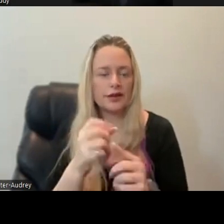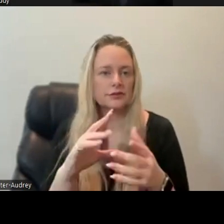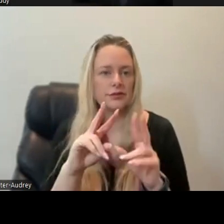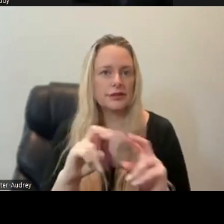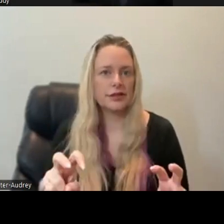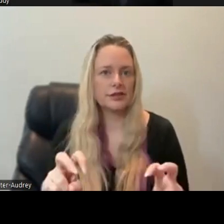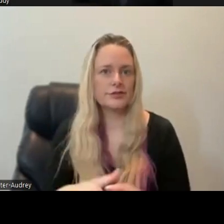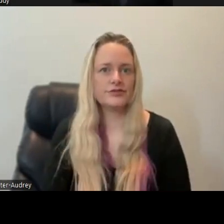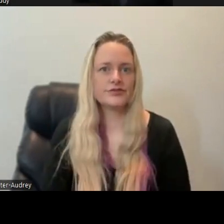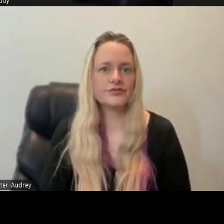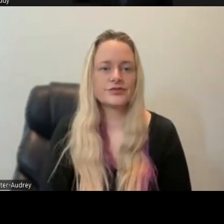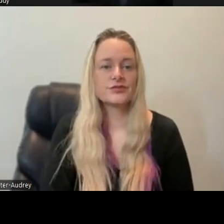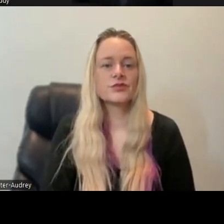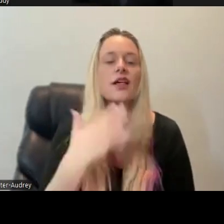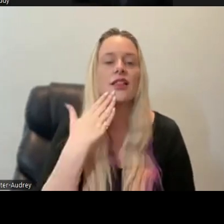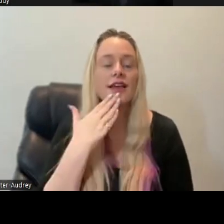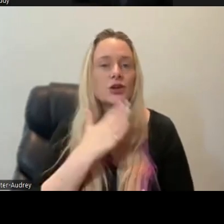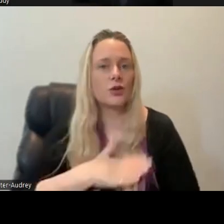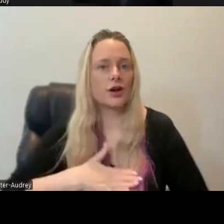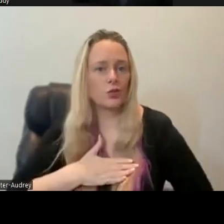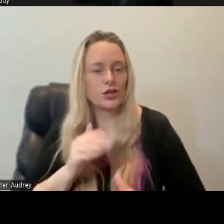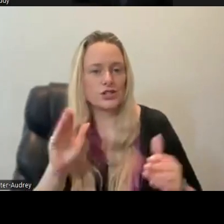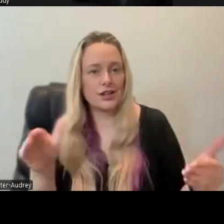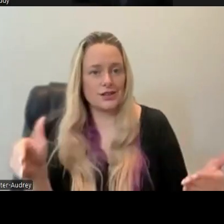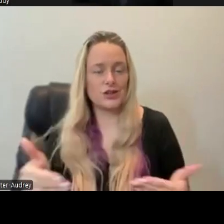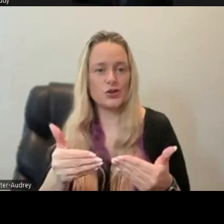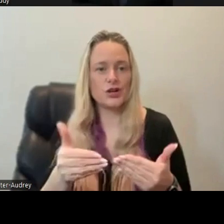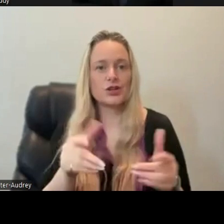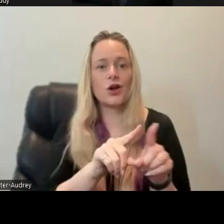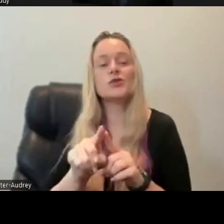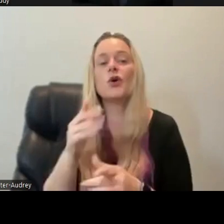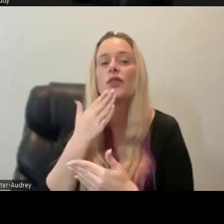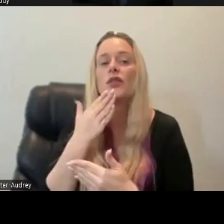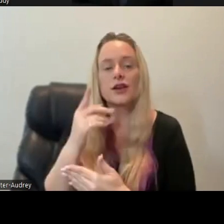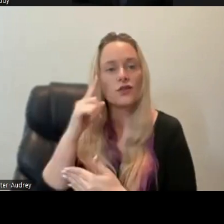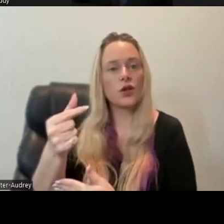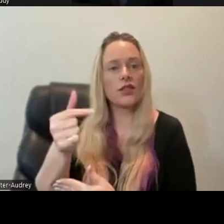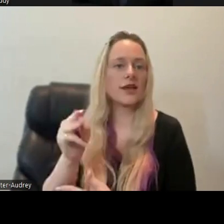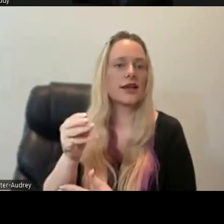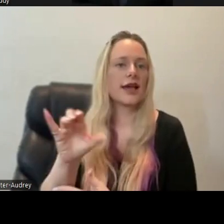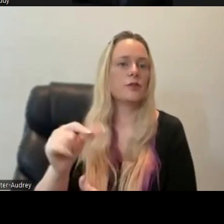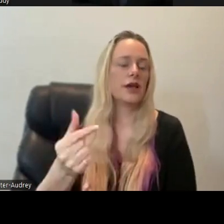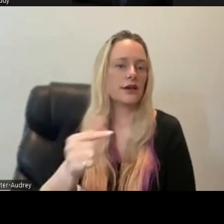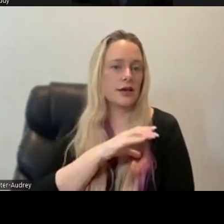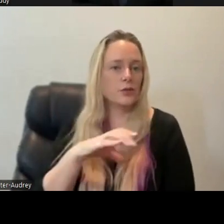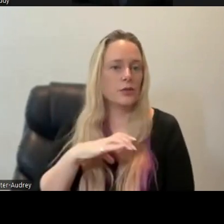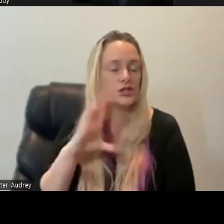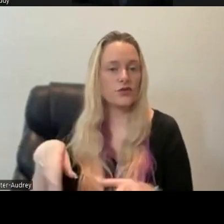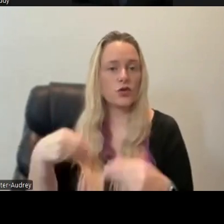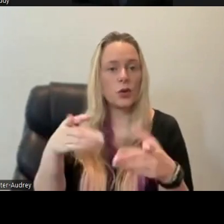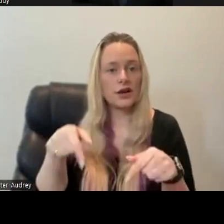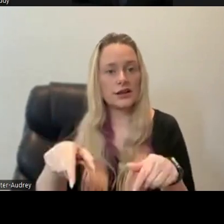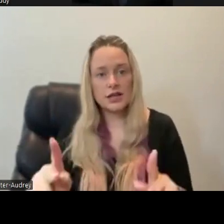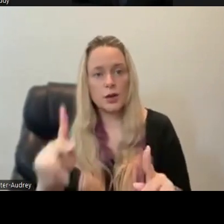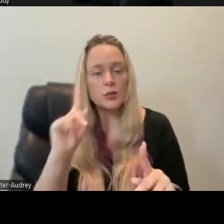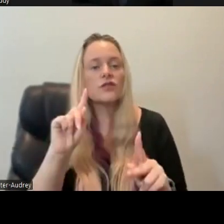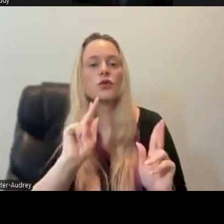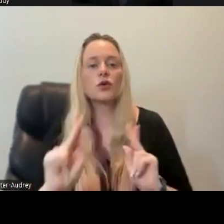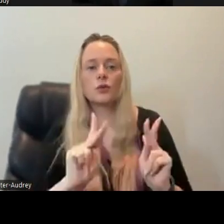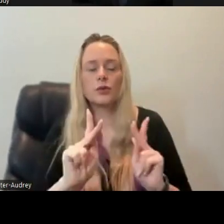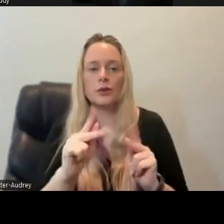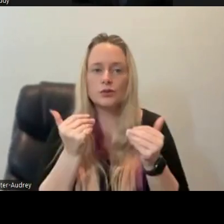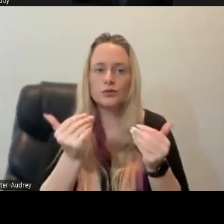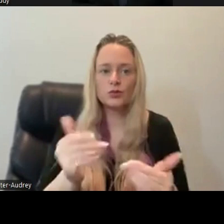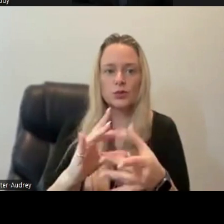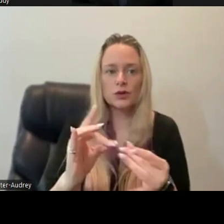Williams. I appreciate the introduction. And thank you also to the Gaming Commission for providing this opportunity for public comment. And